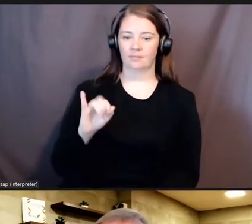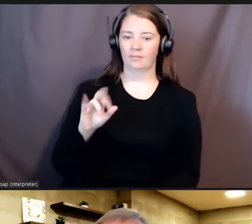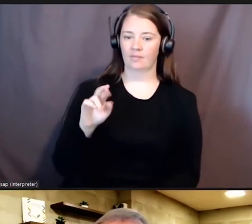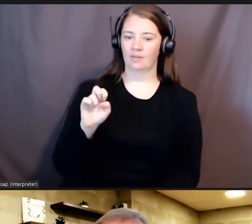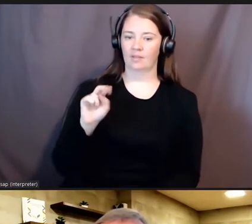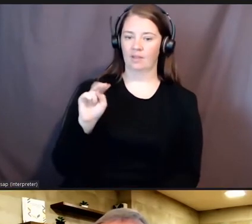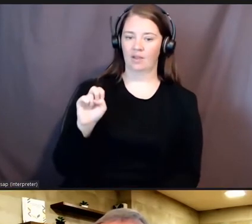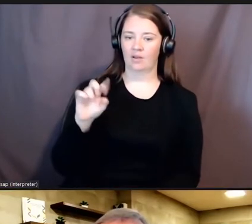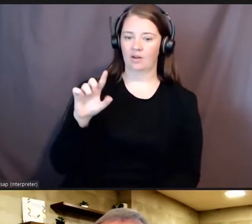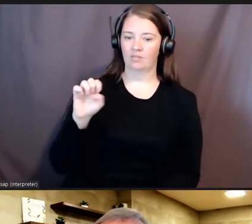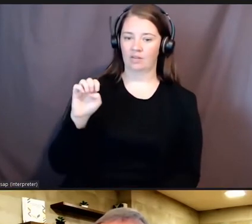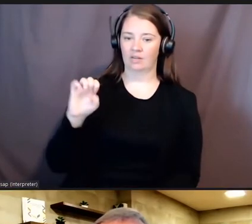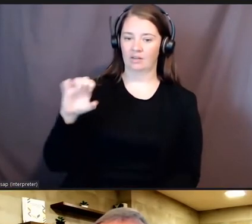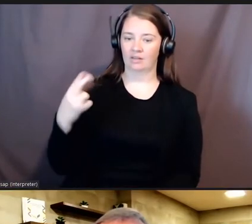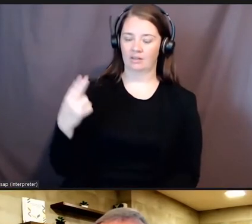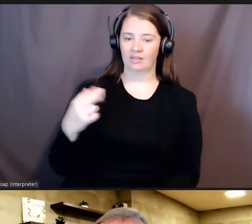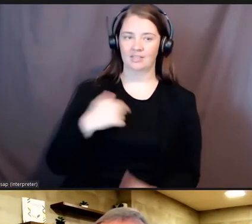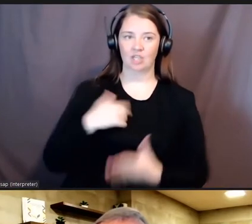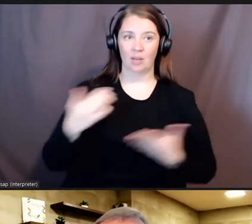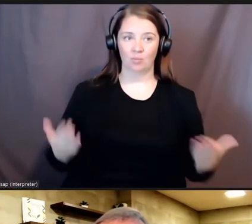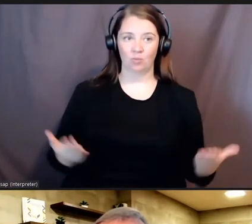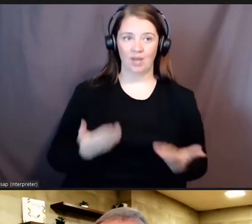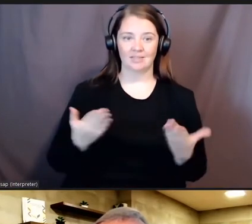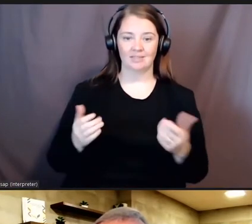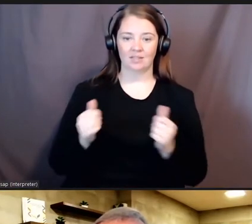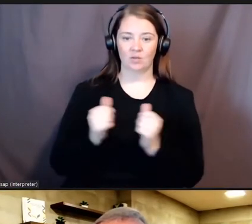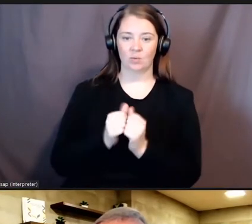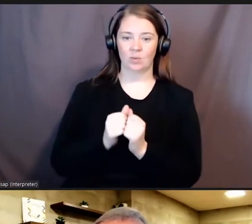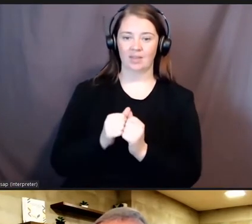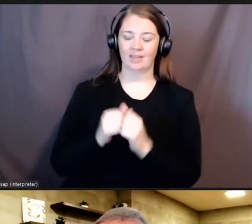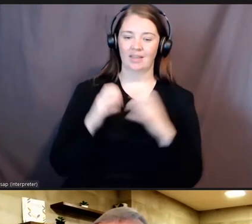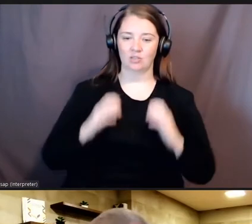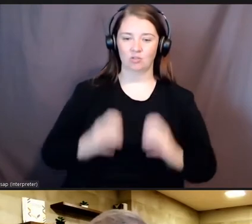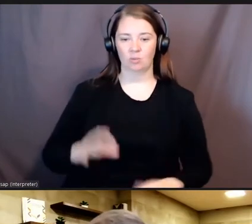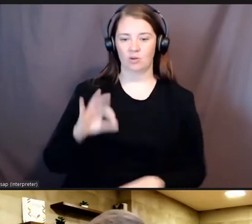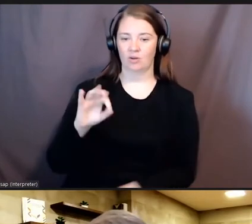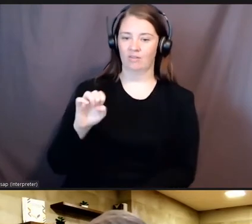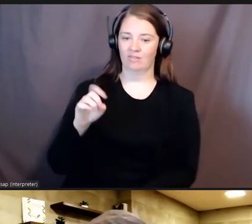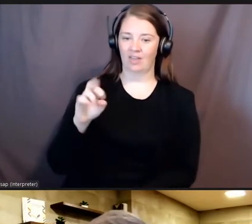Irene Leach is present with the Consumer Federation of America.